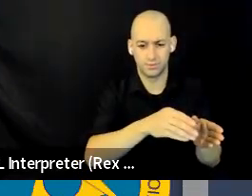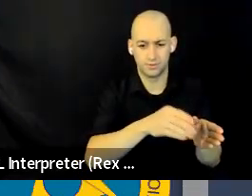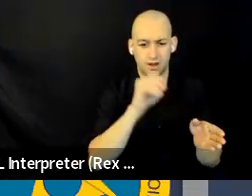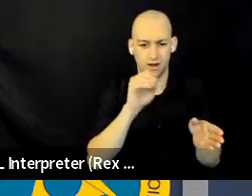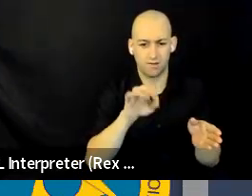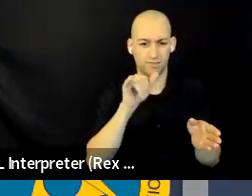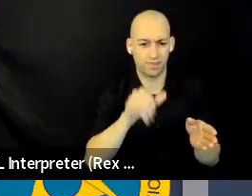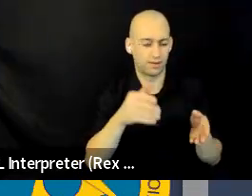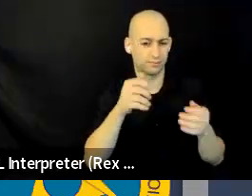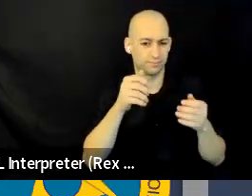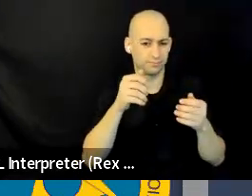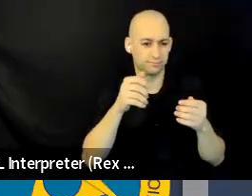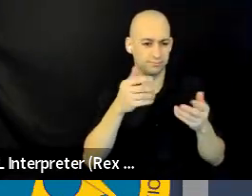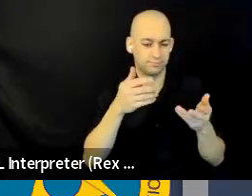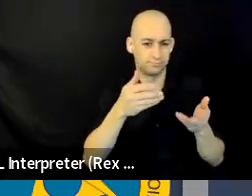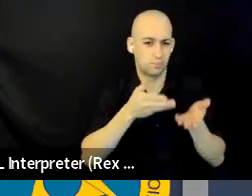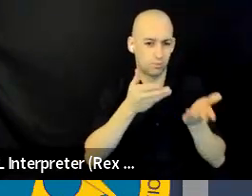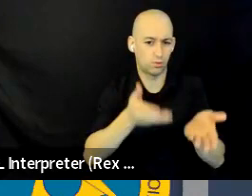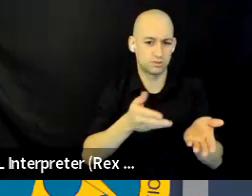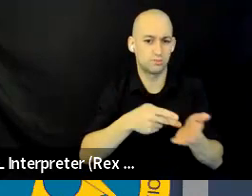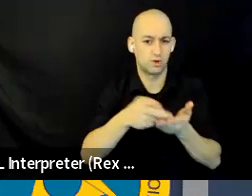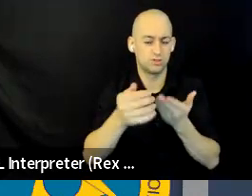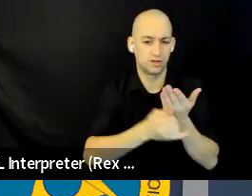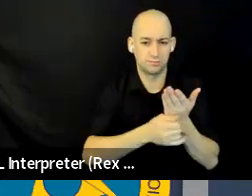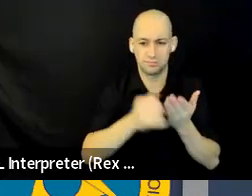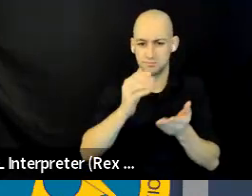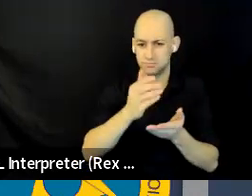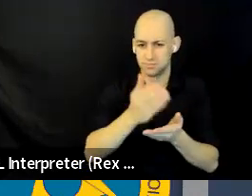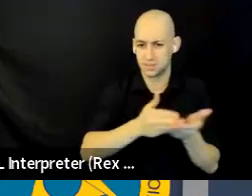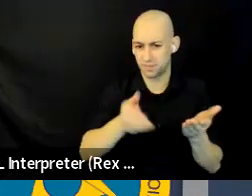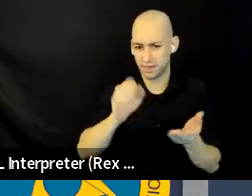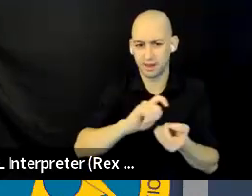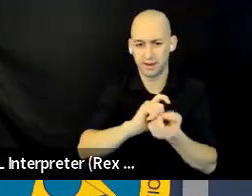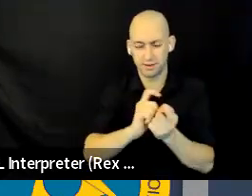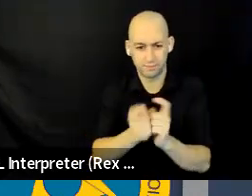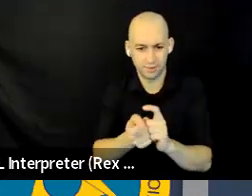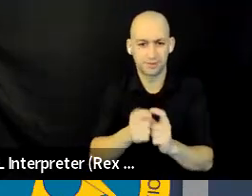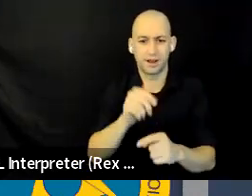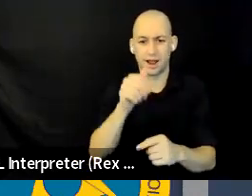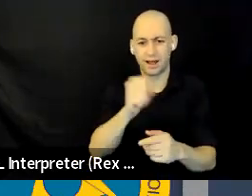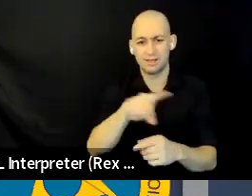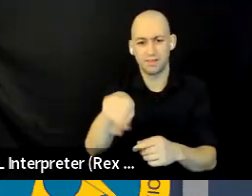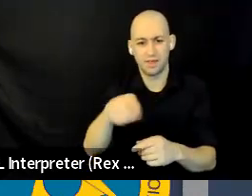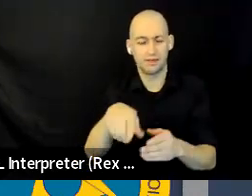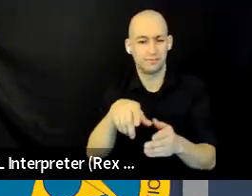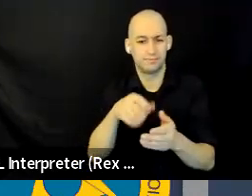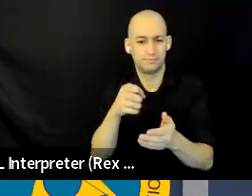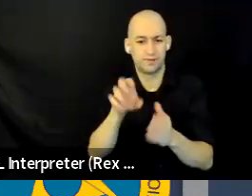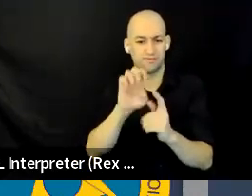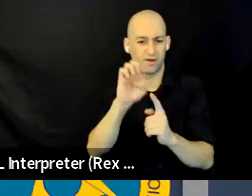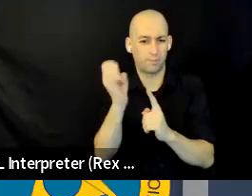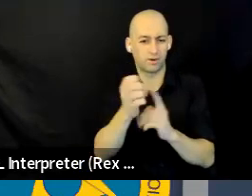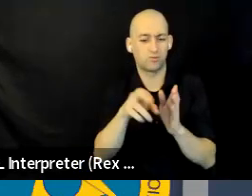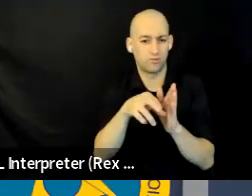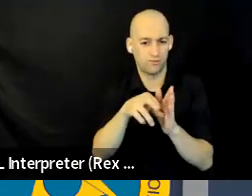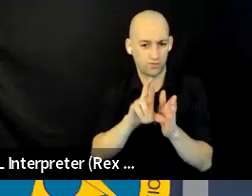proposed project? And that's something that can be amended as they go through the environmental review. think Director Taylor